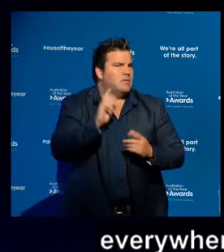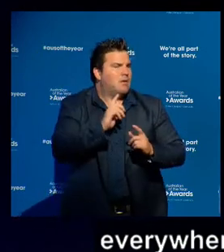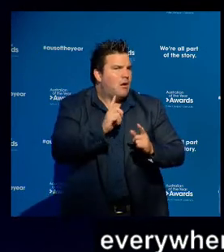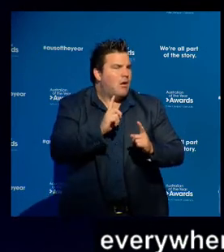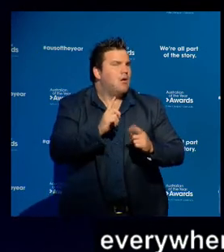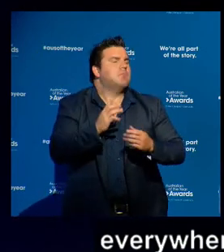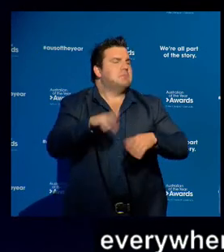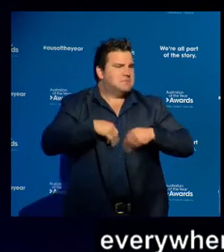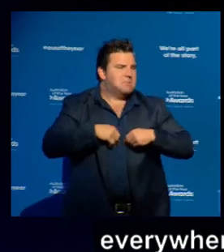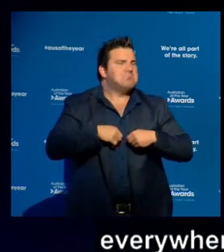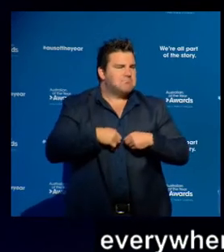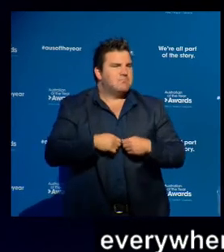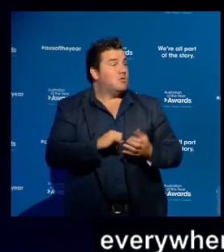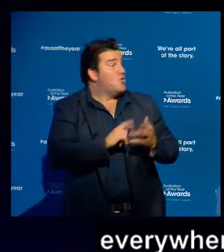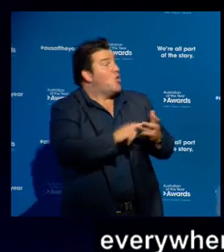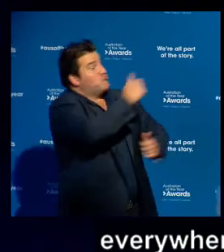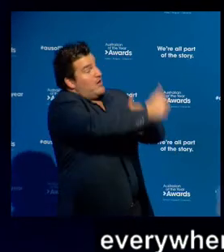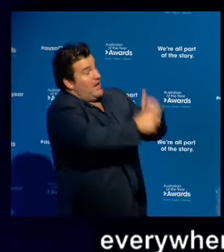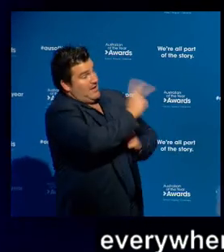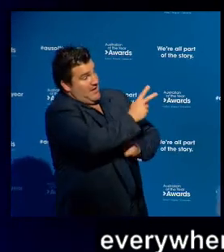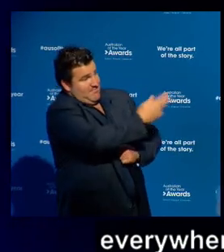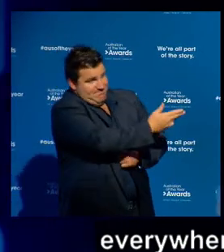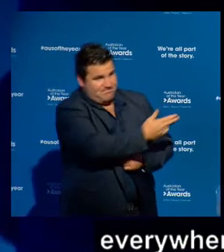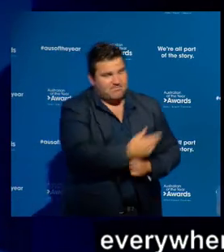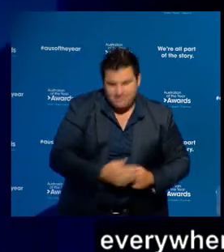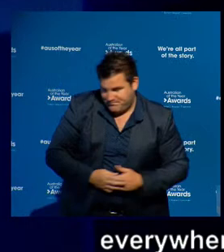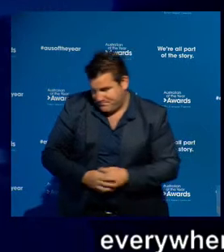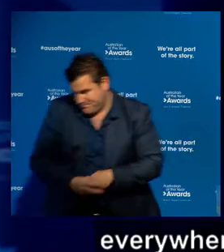Congratulations, Professor Brendan Murphy. Thank you so much.